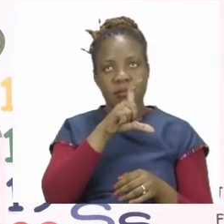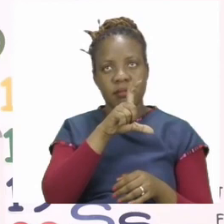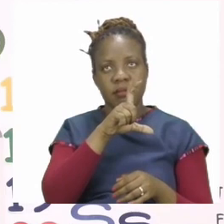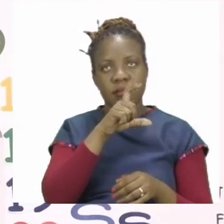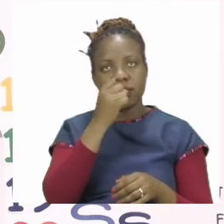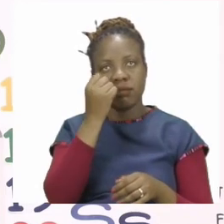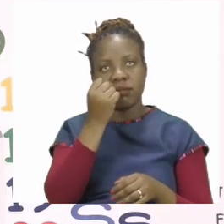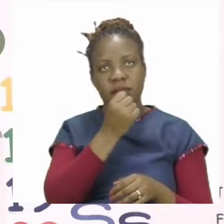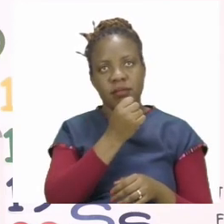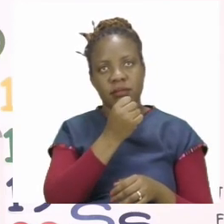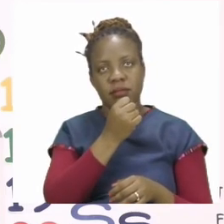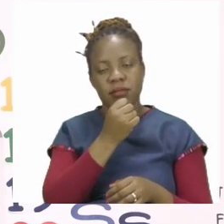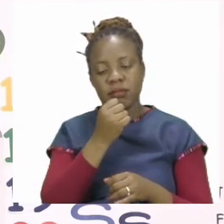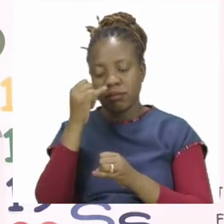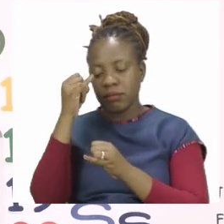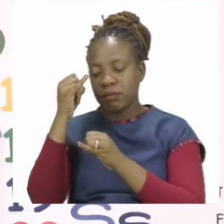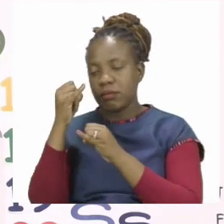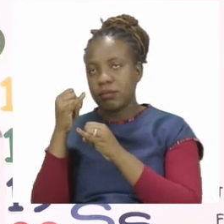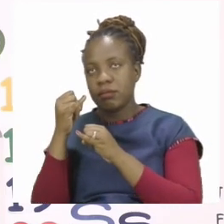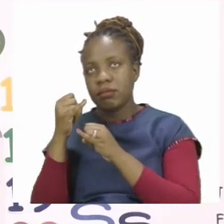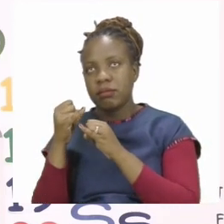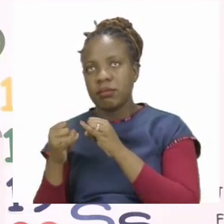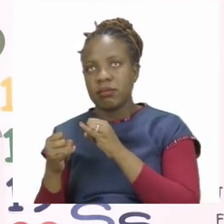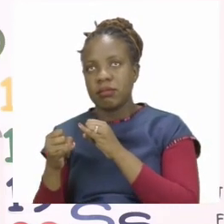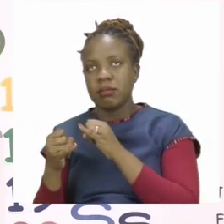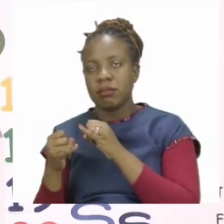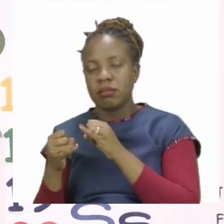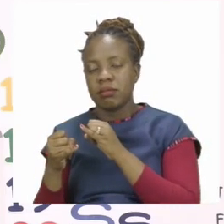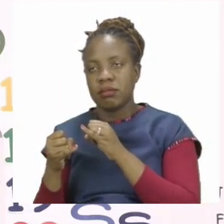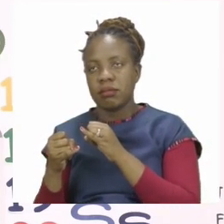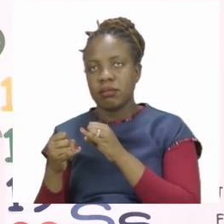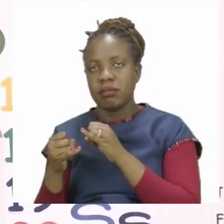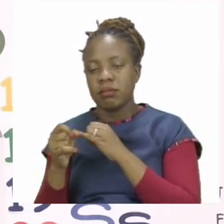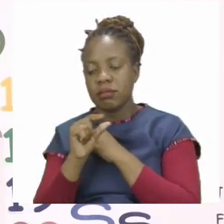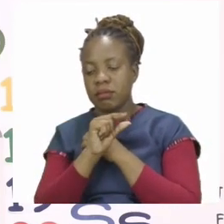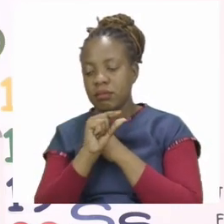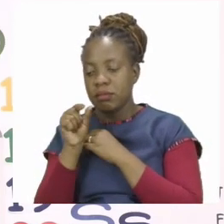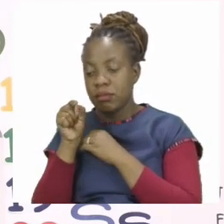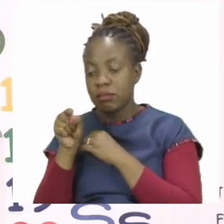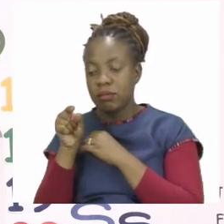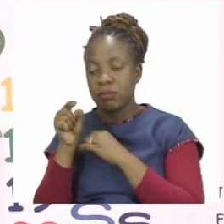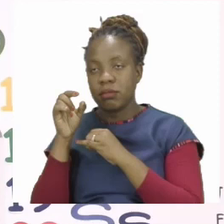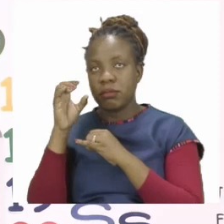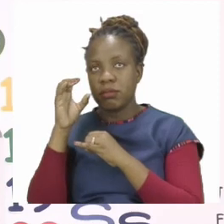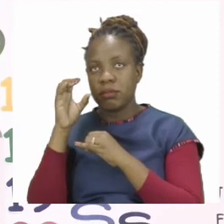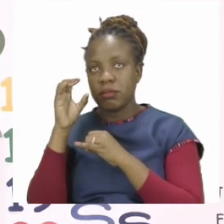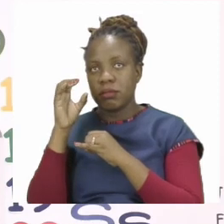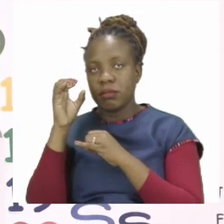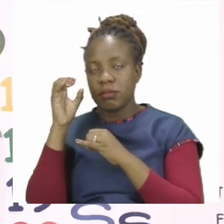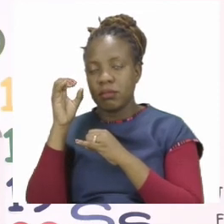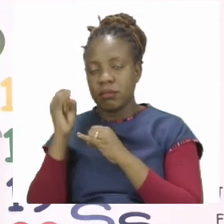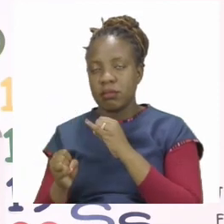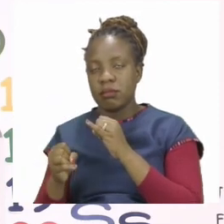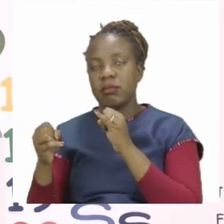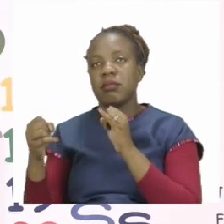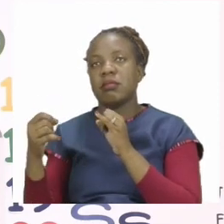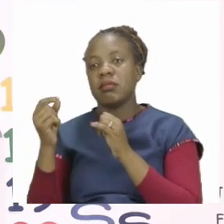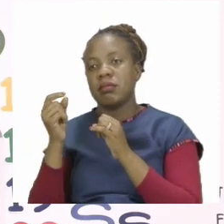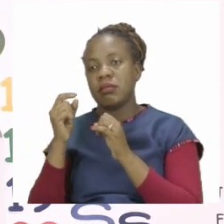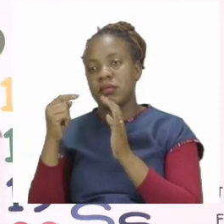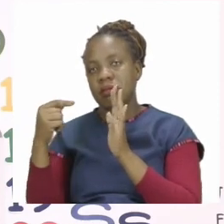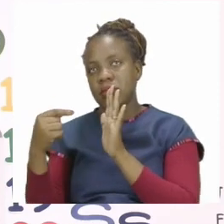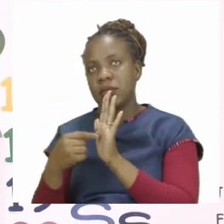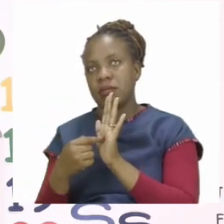we end with a full stop. Now everyone, I'm going to leave you to finish all